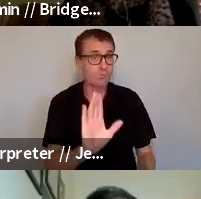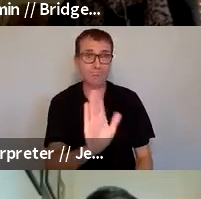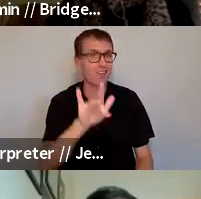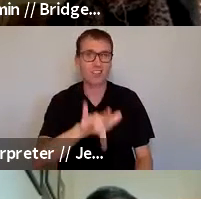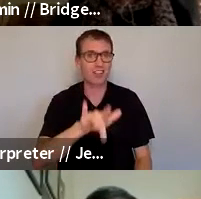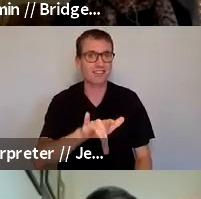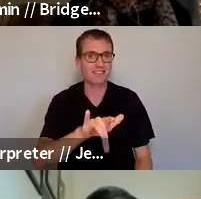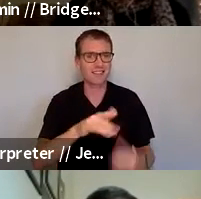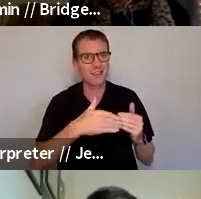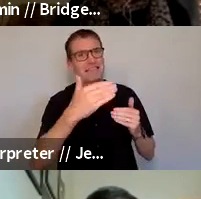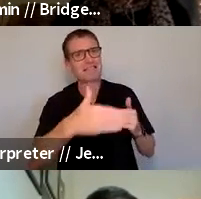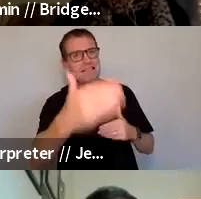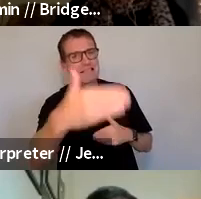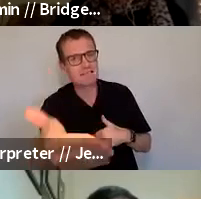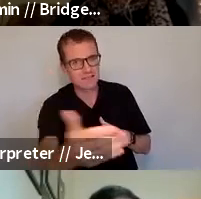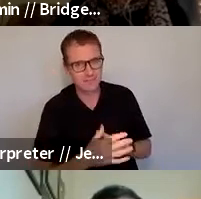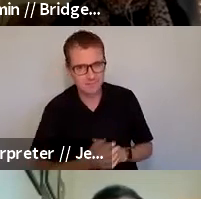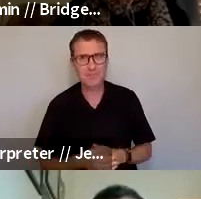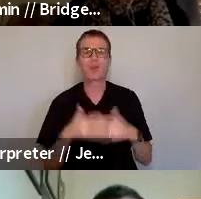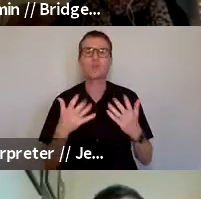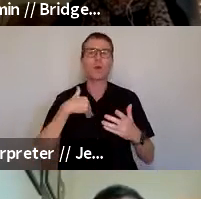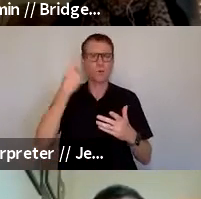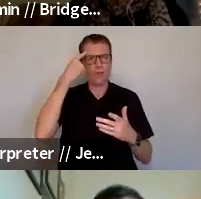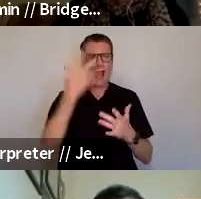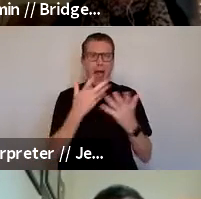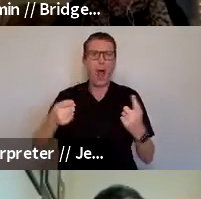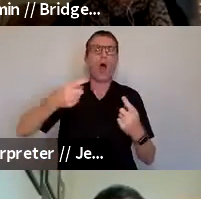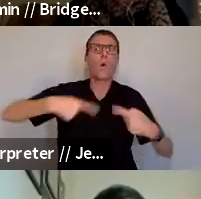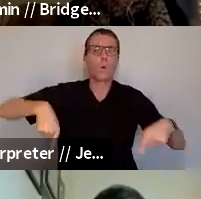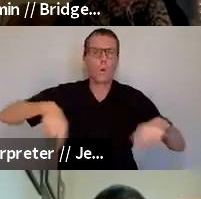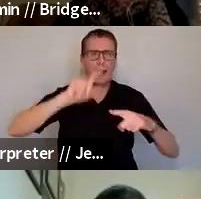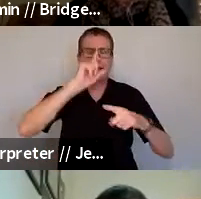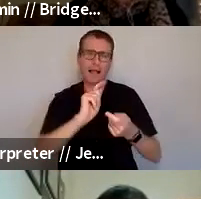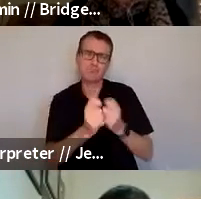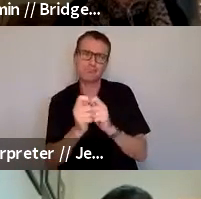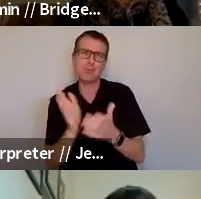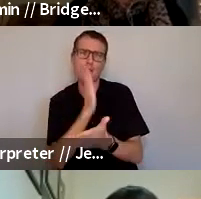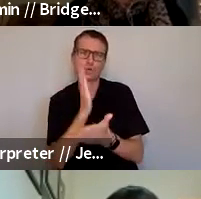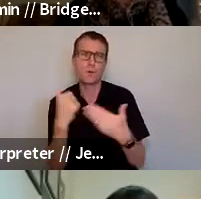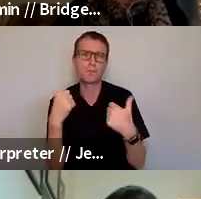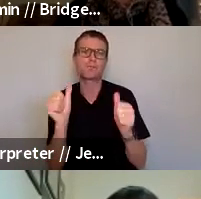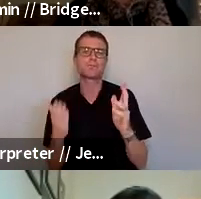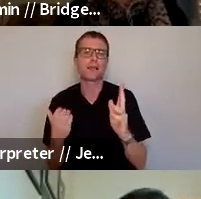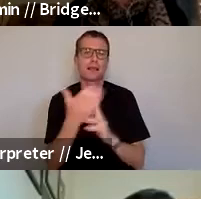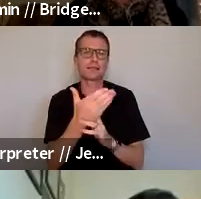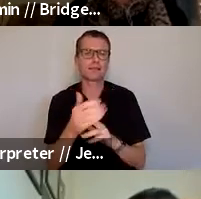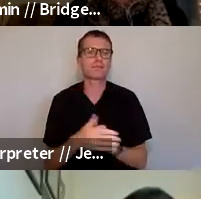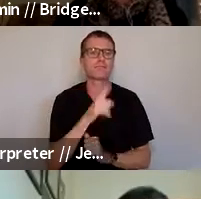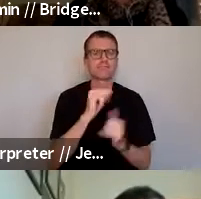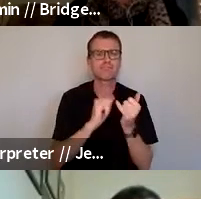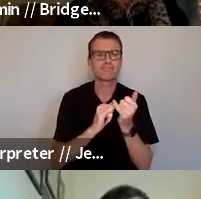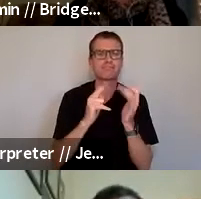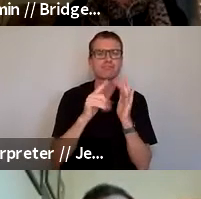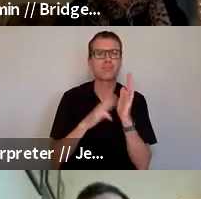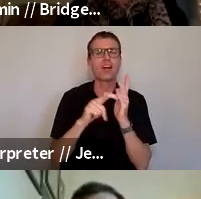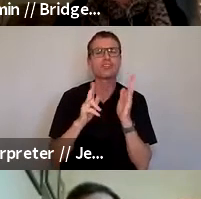we can do this, and I think there's something that we as a group here can do. Kia ora, Rachel. Thanks very much. Yes, and thanks